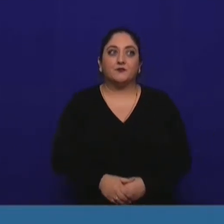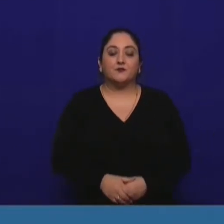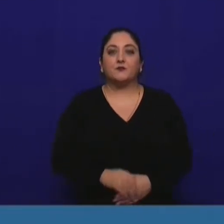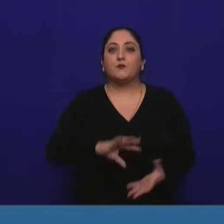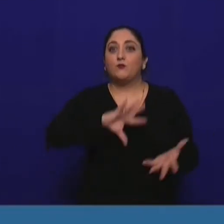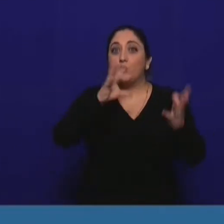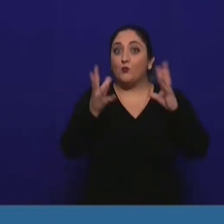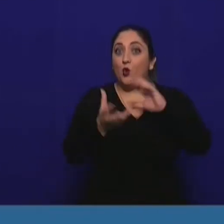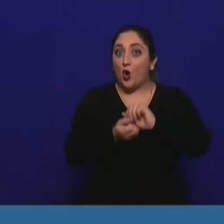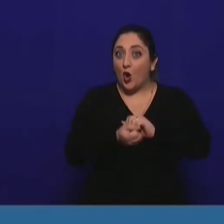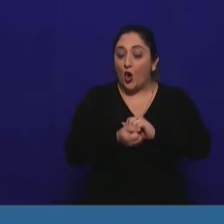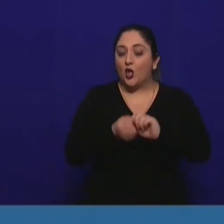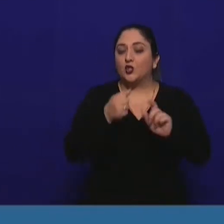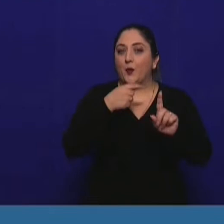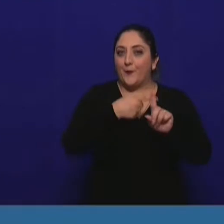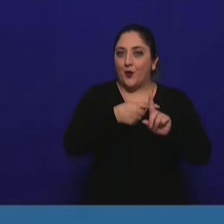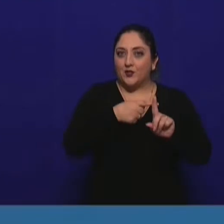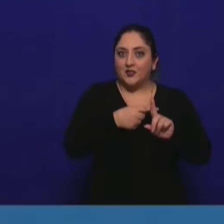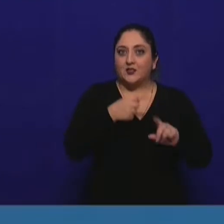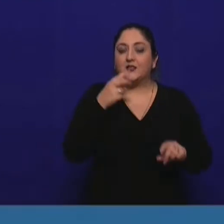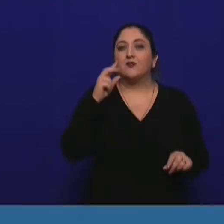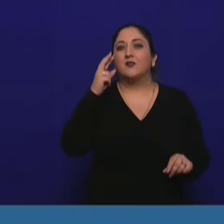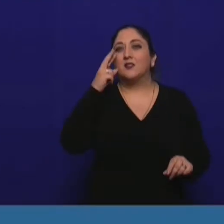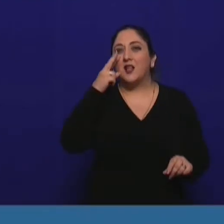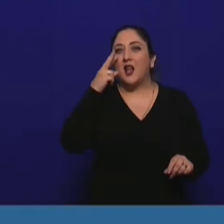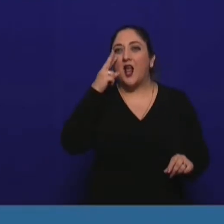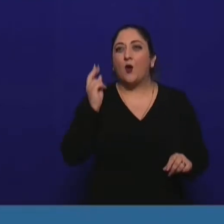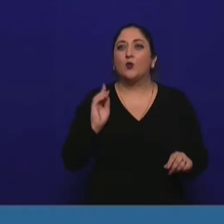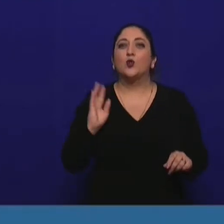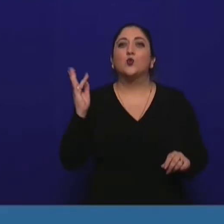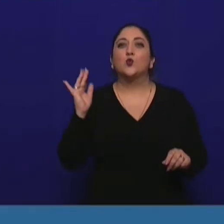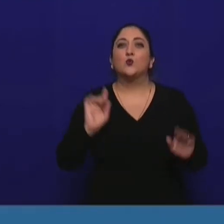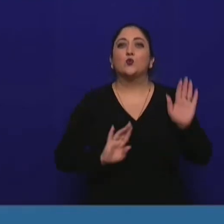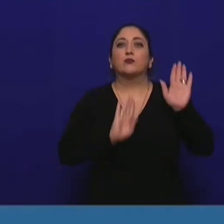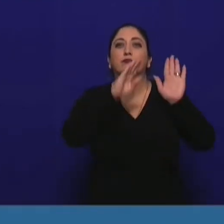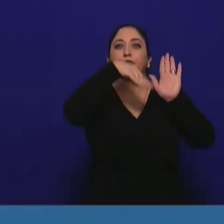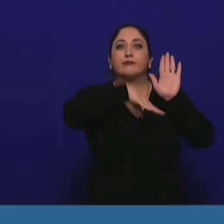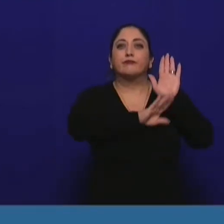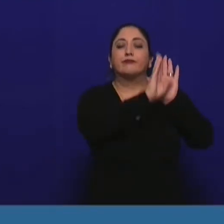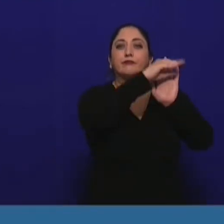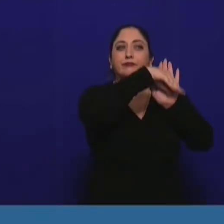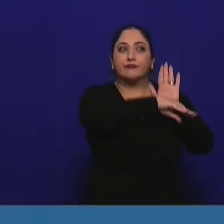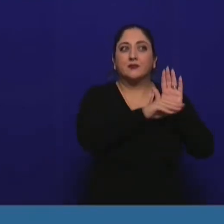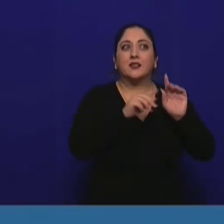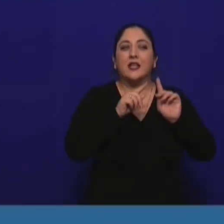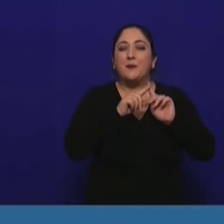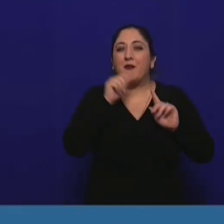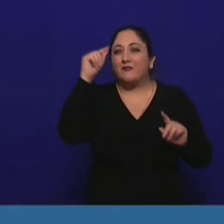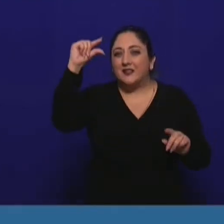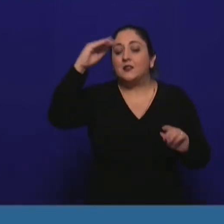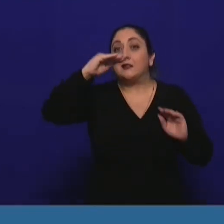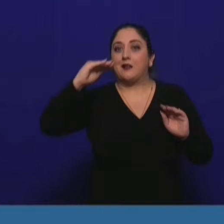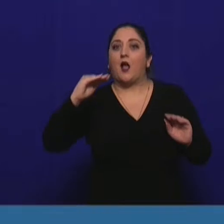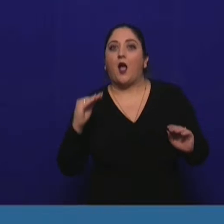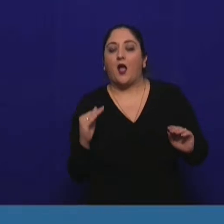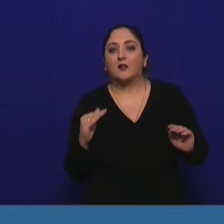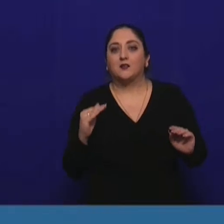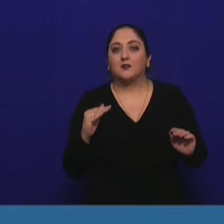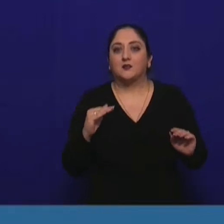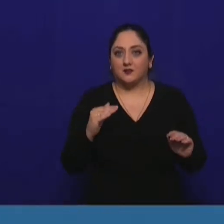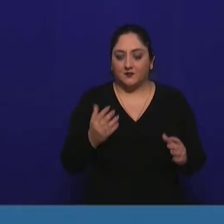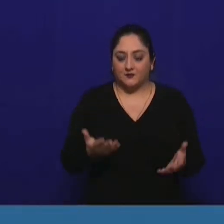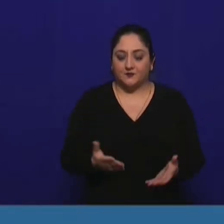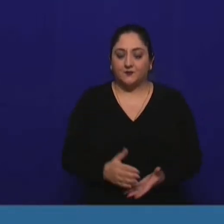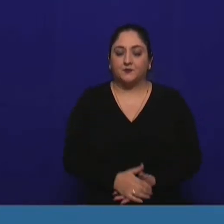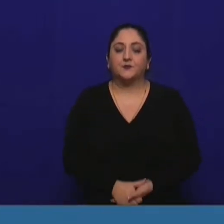Il-total ta' każi attivi għedin naraw qiegħed ivarja u issa naqas peress li inti tara li anka t-total ta' każijiet attivi